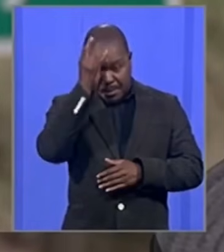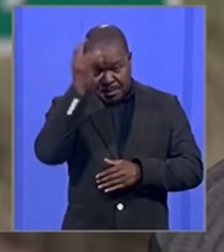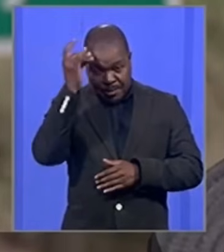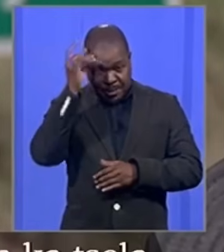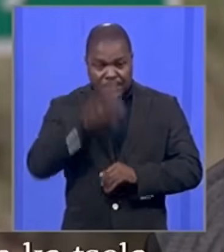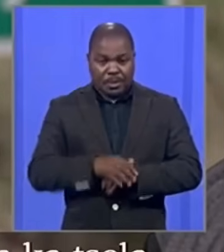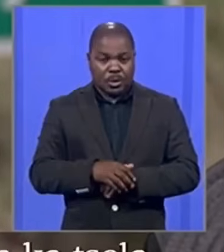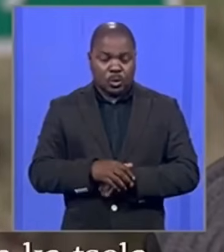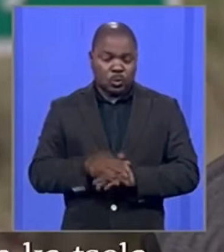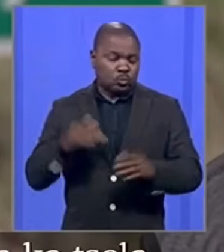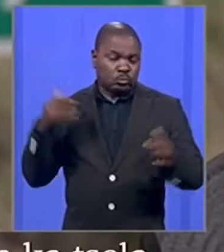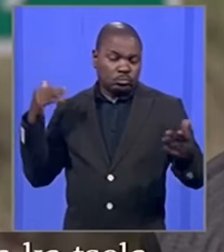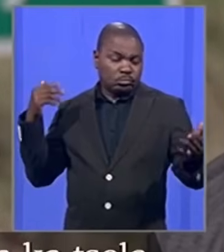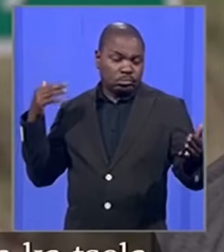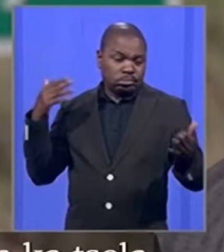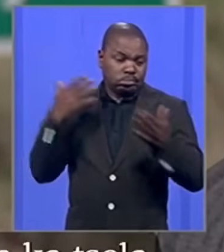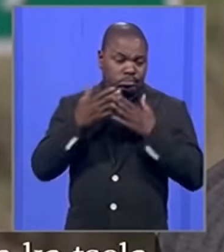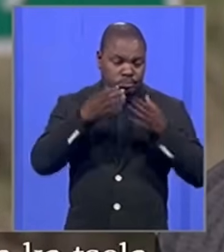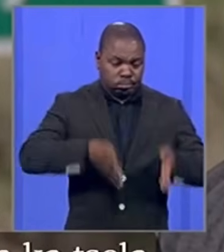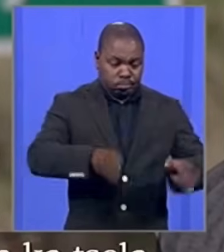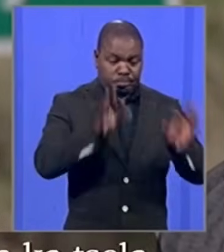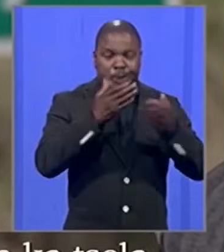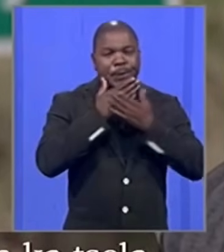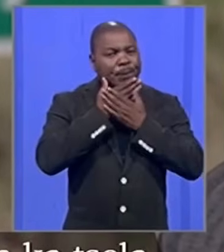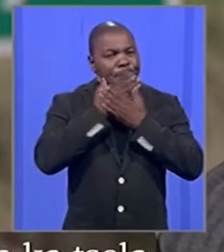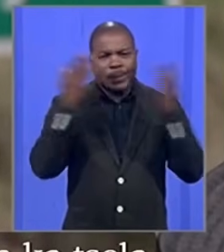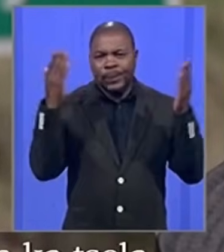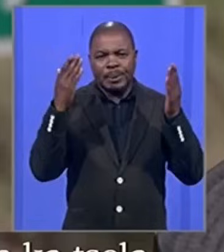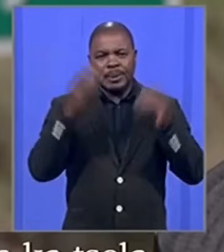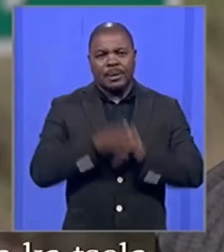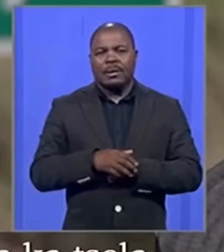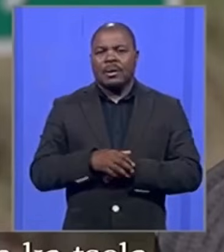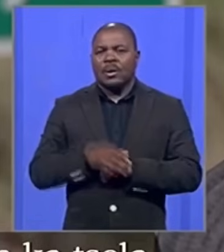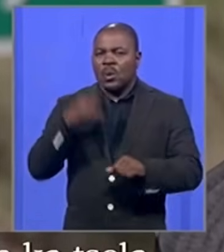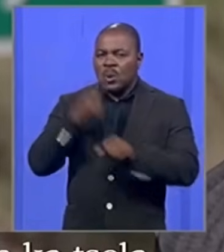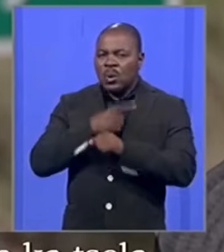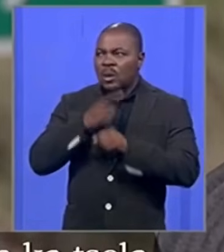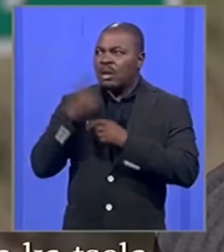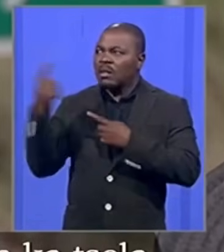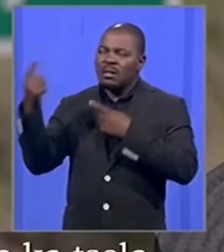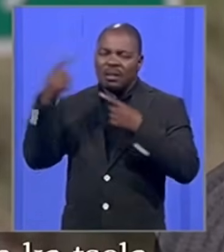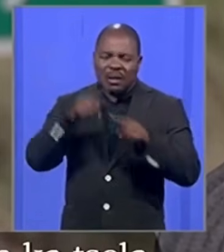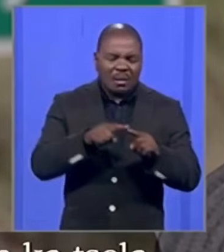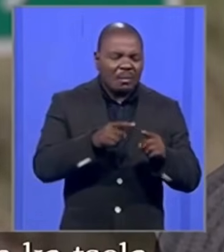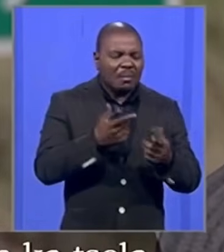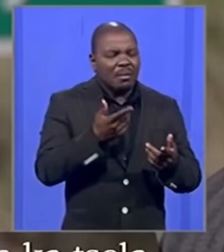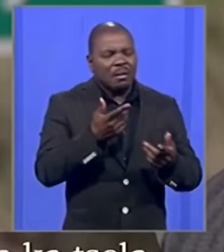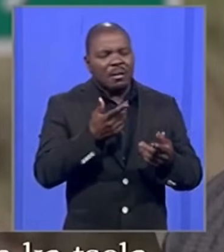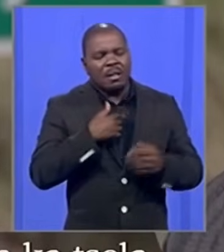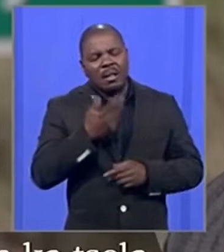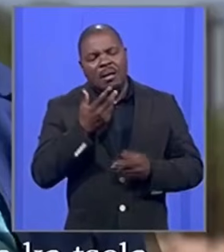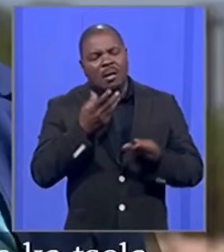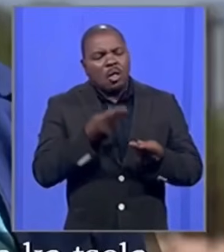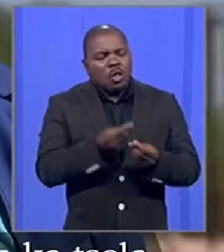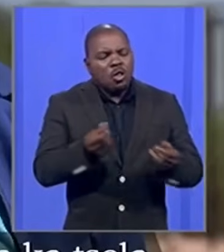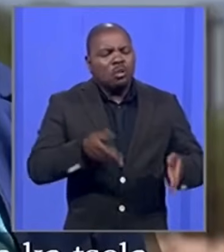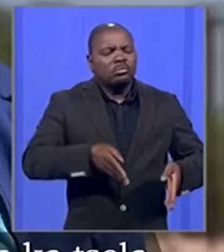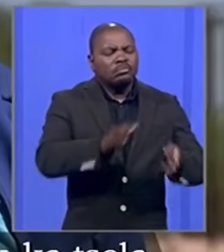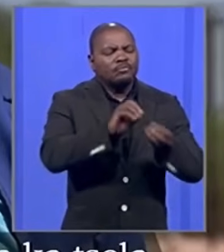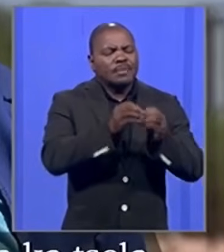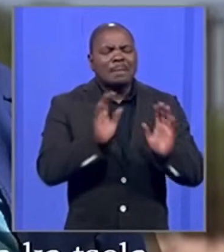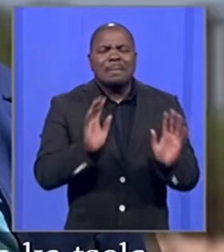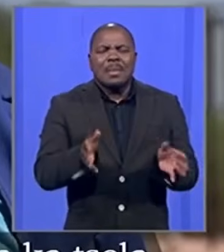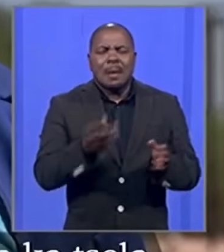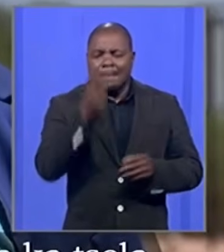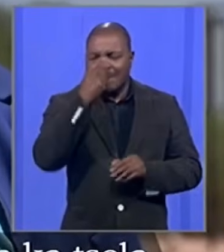re tsamaye re krei tsela e siameng ba gaetsho ha ba re thusitse ba tsela ke ha ba re tshella gravel road hela. Batho ba rona